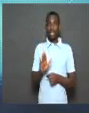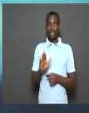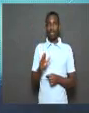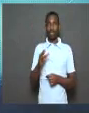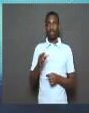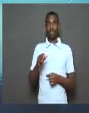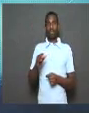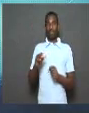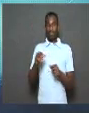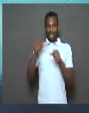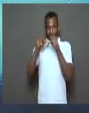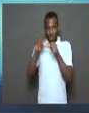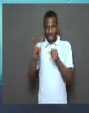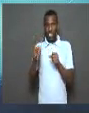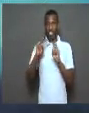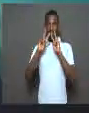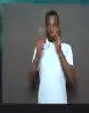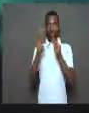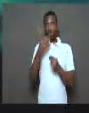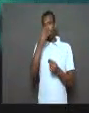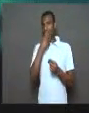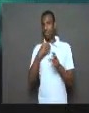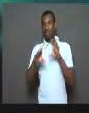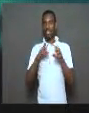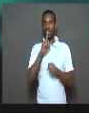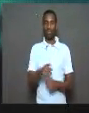at constant volume.